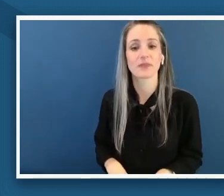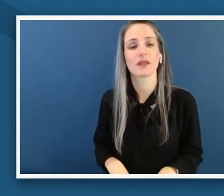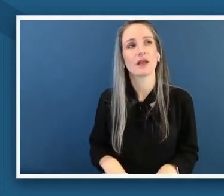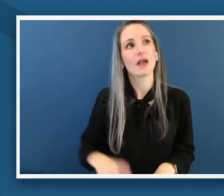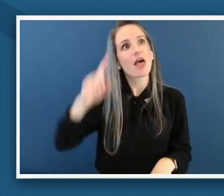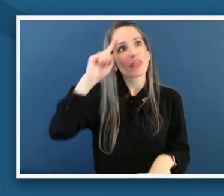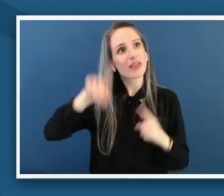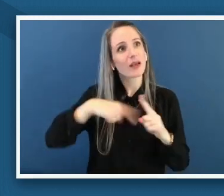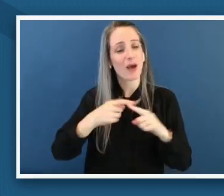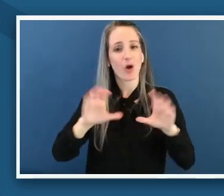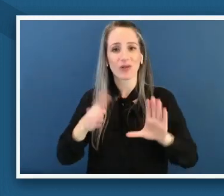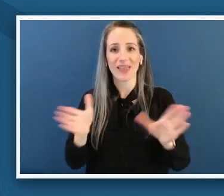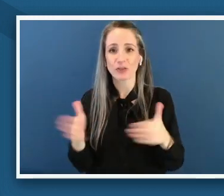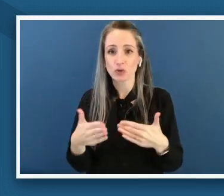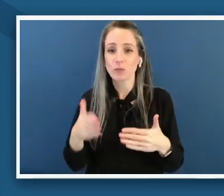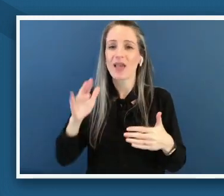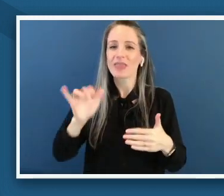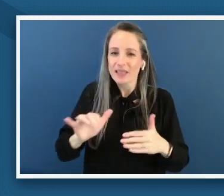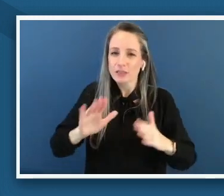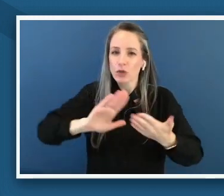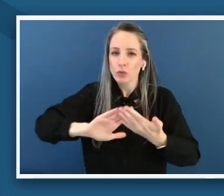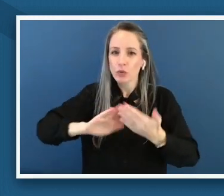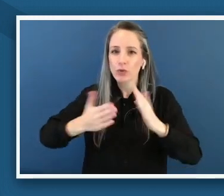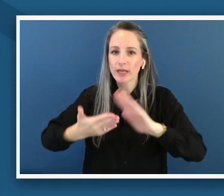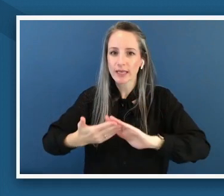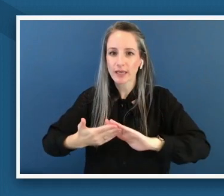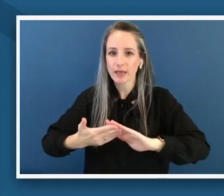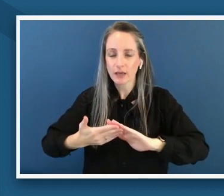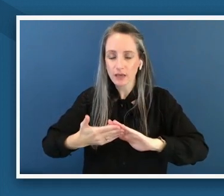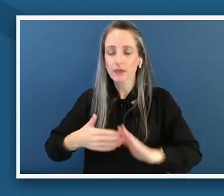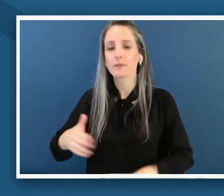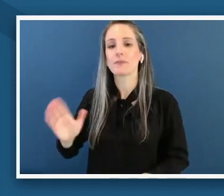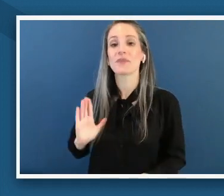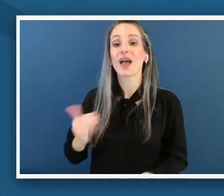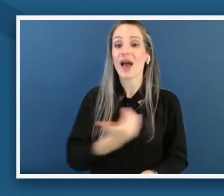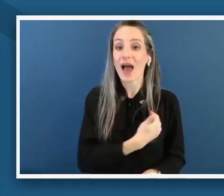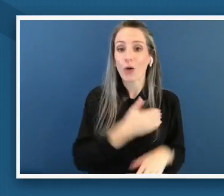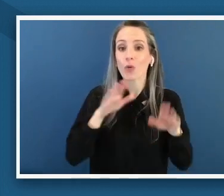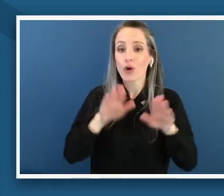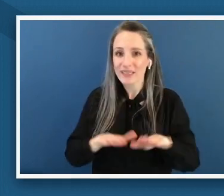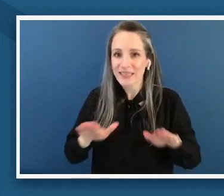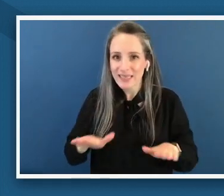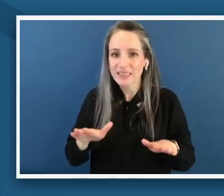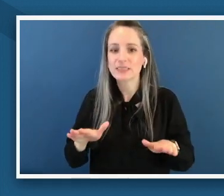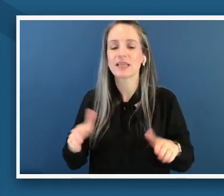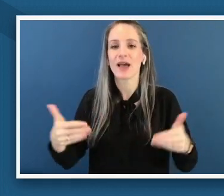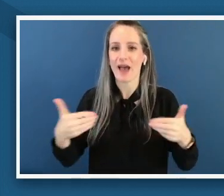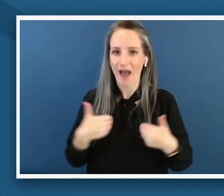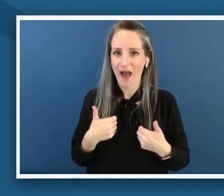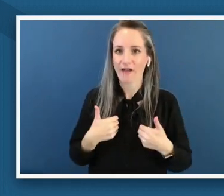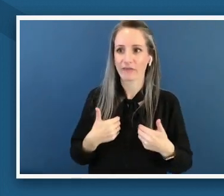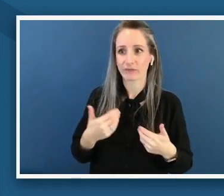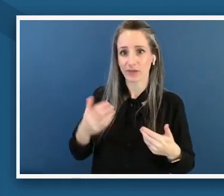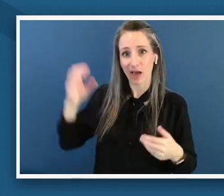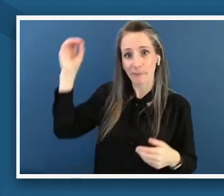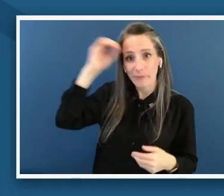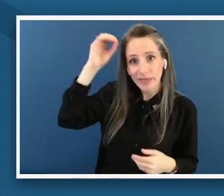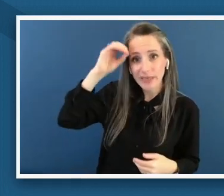remember that that's our community and that our kids have a say in what that community looks